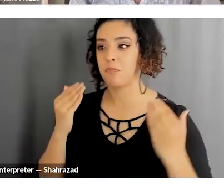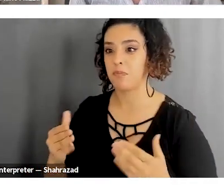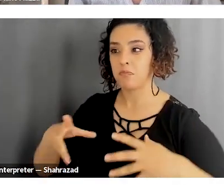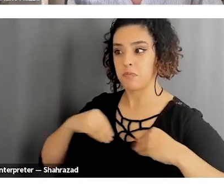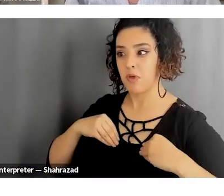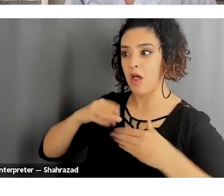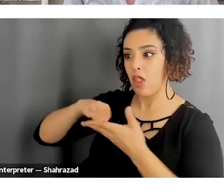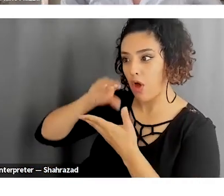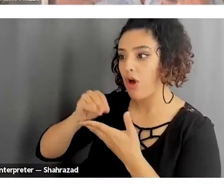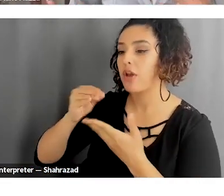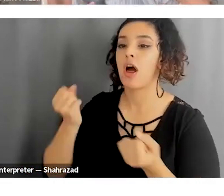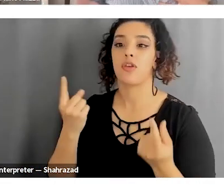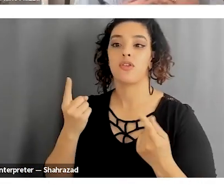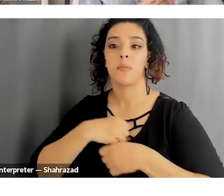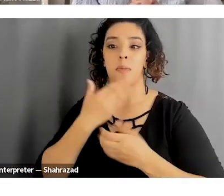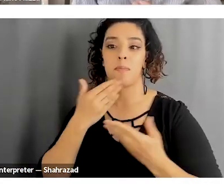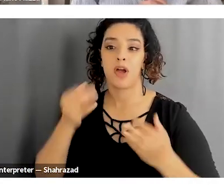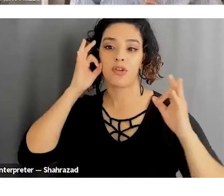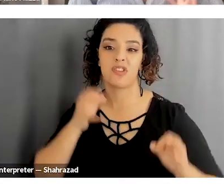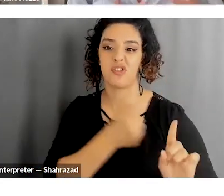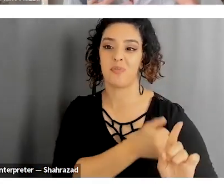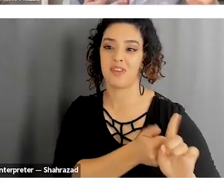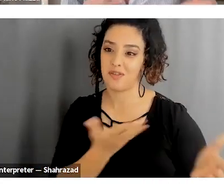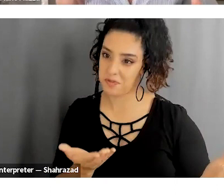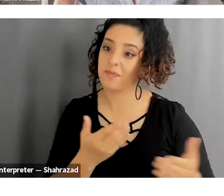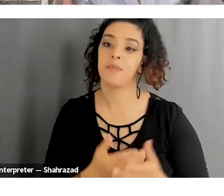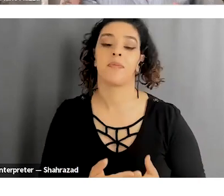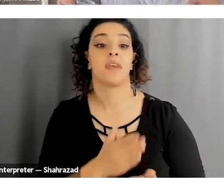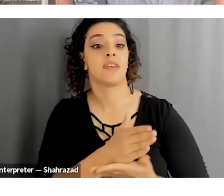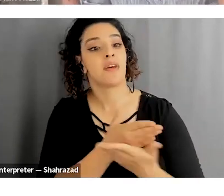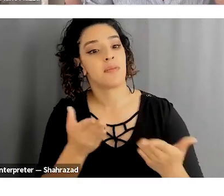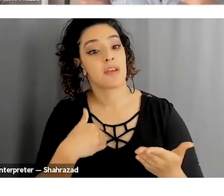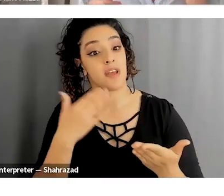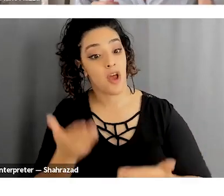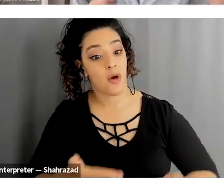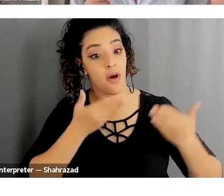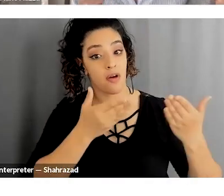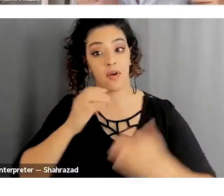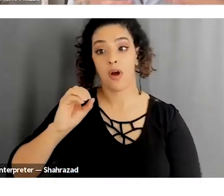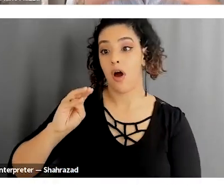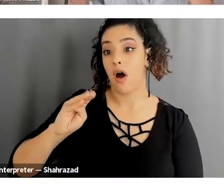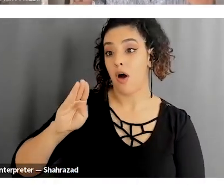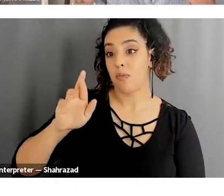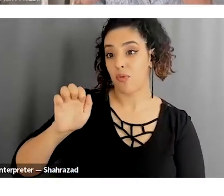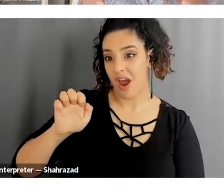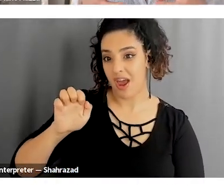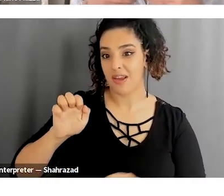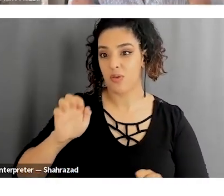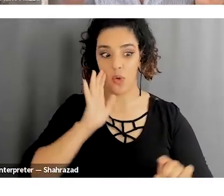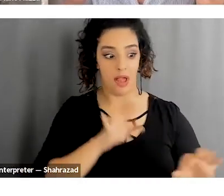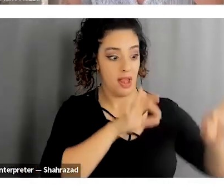themselves. So some of the things that I offer are ombre, which means dip dyeing, shibori, which is the